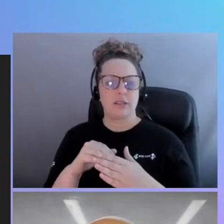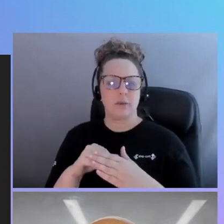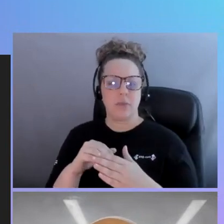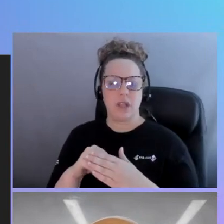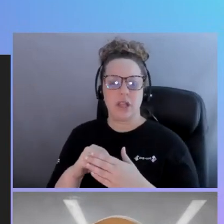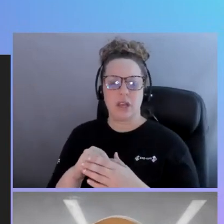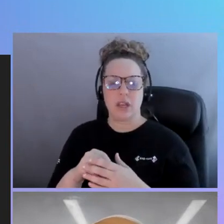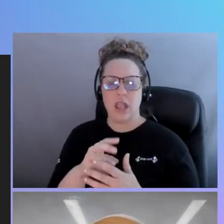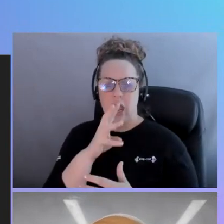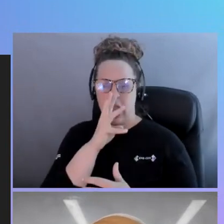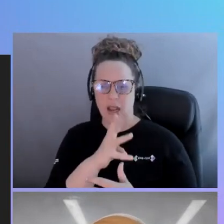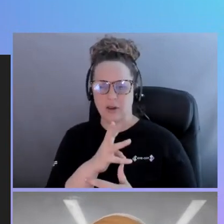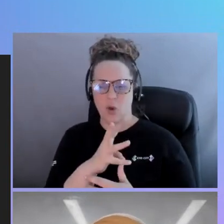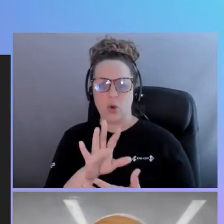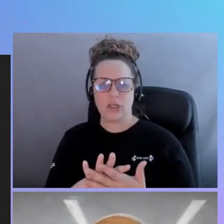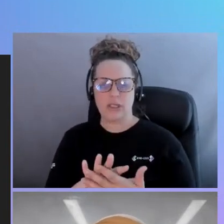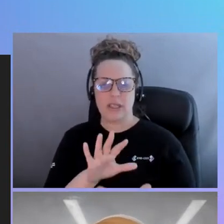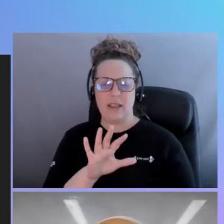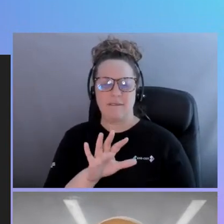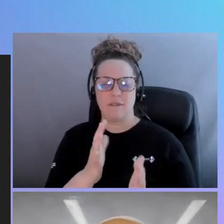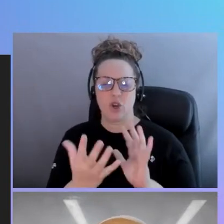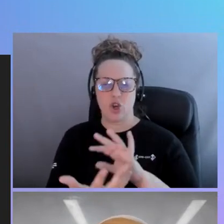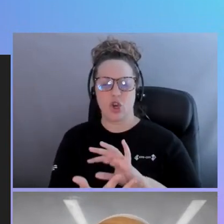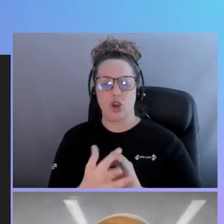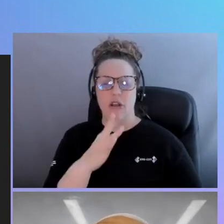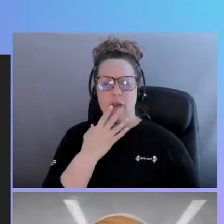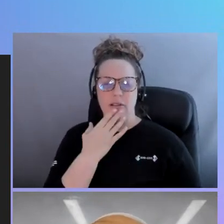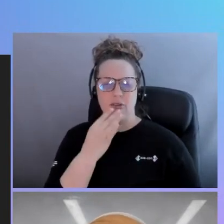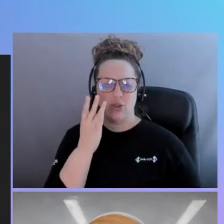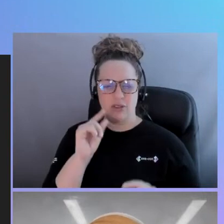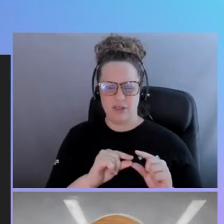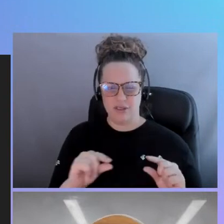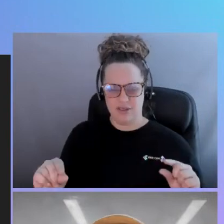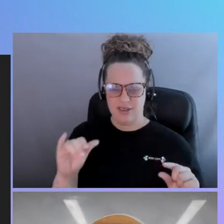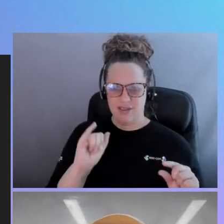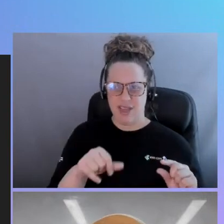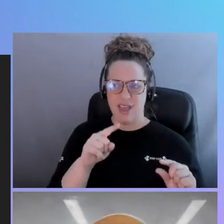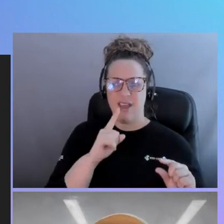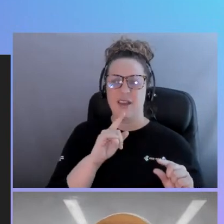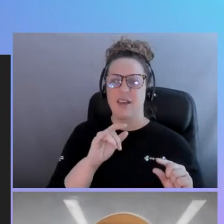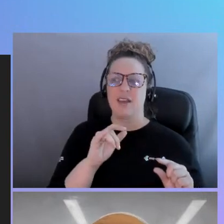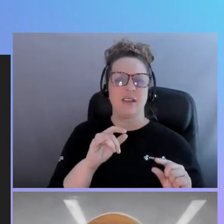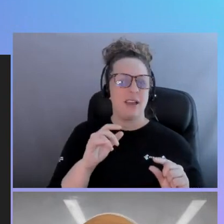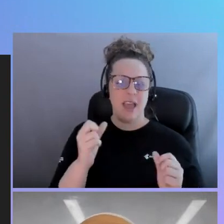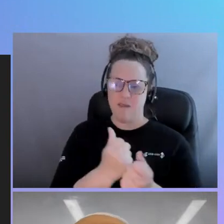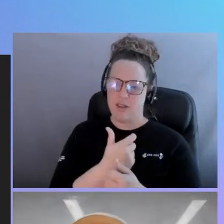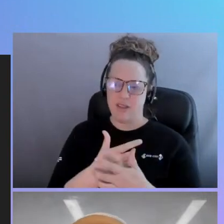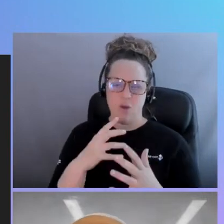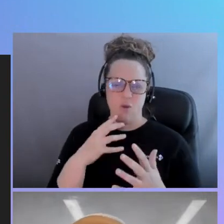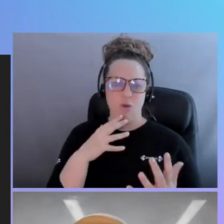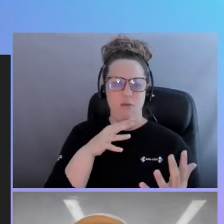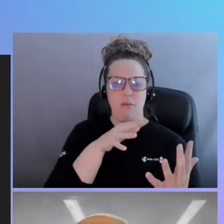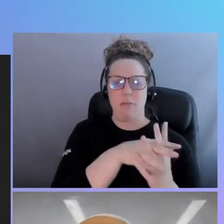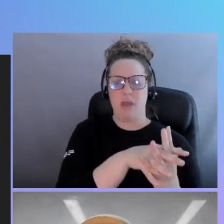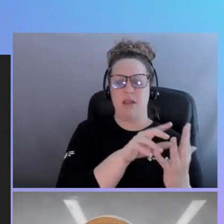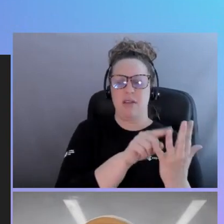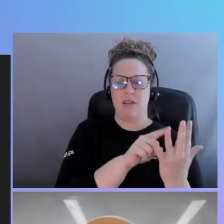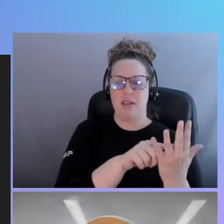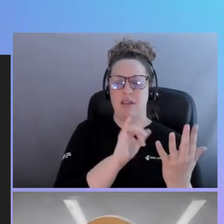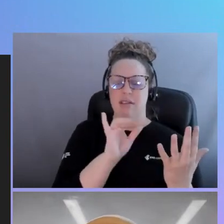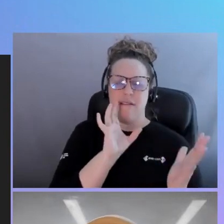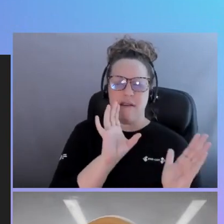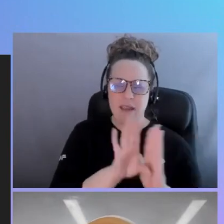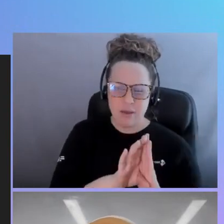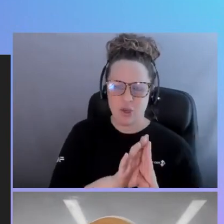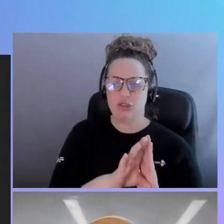to media, for example. And if you do that, everything will invert, but like images